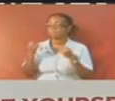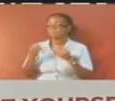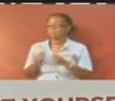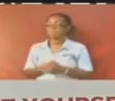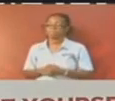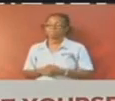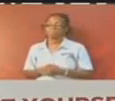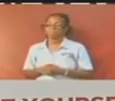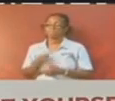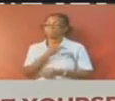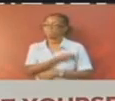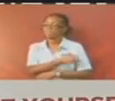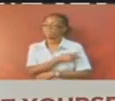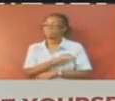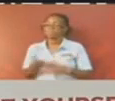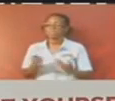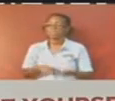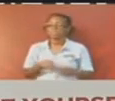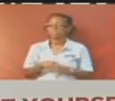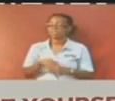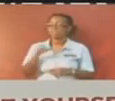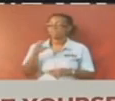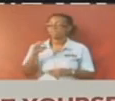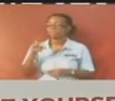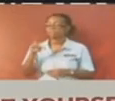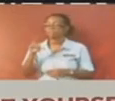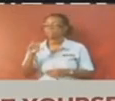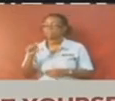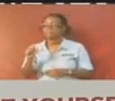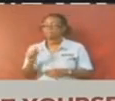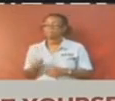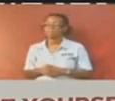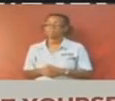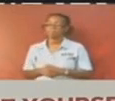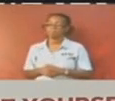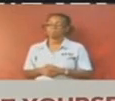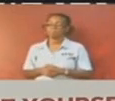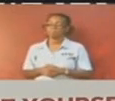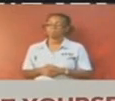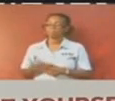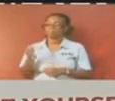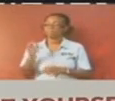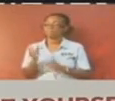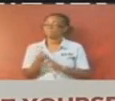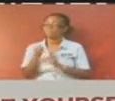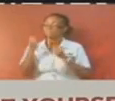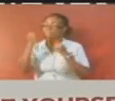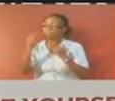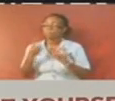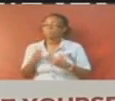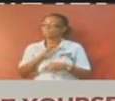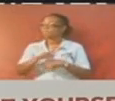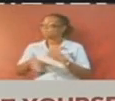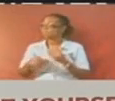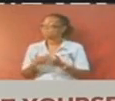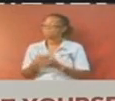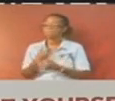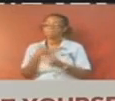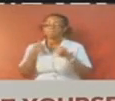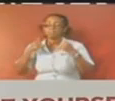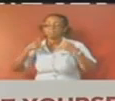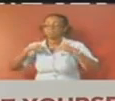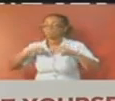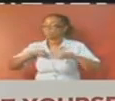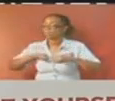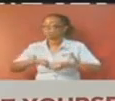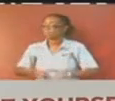in Cora. And the pall of gloom that came across all of us was